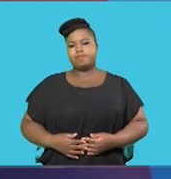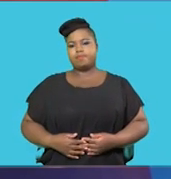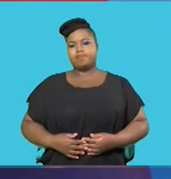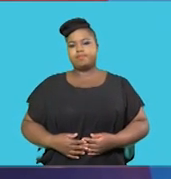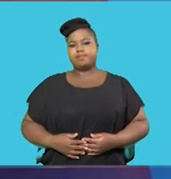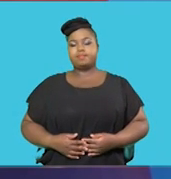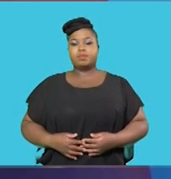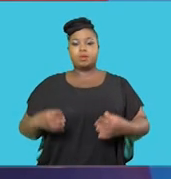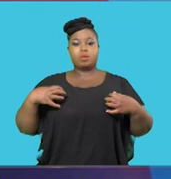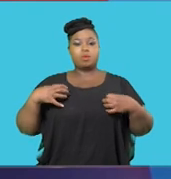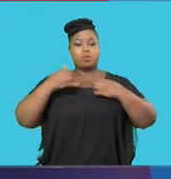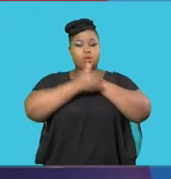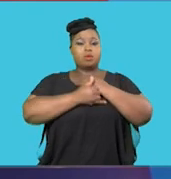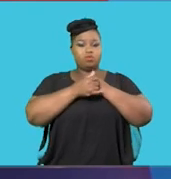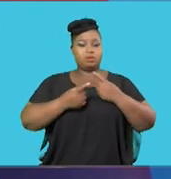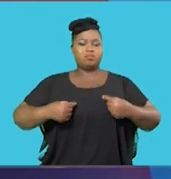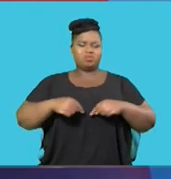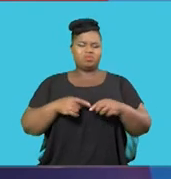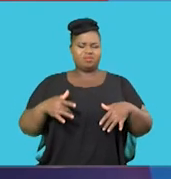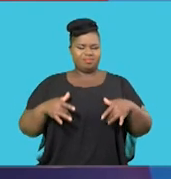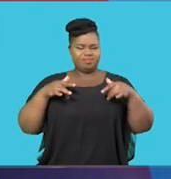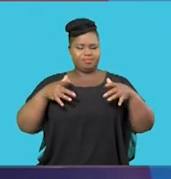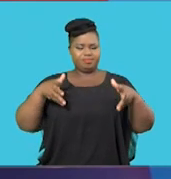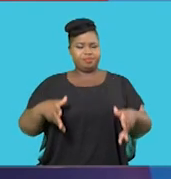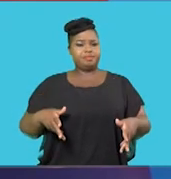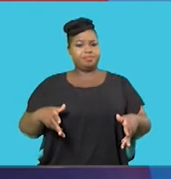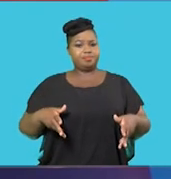In our own country, we lived in a country where